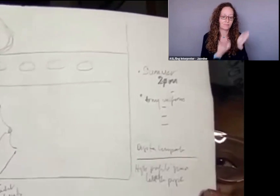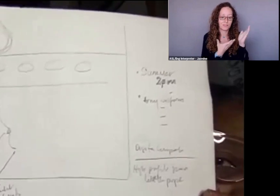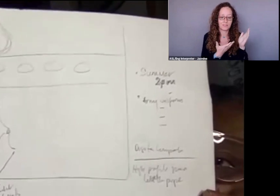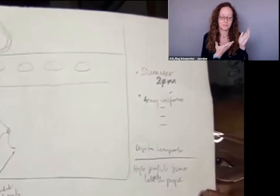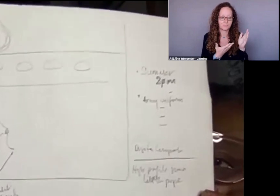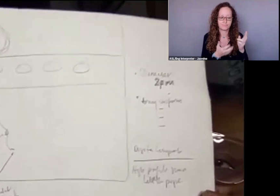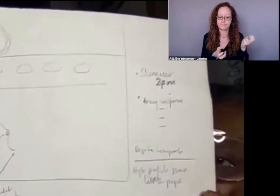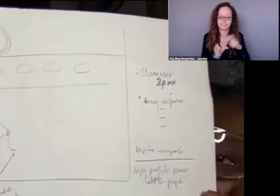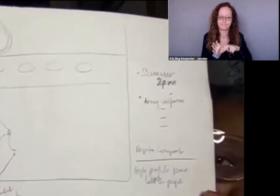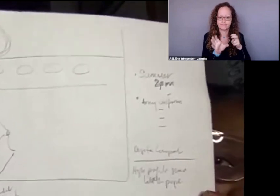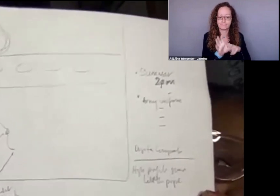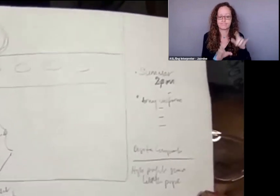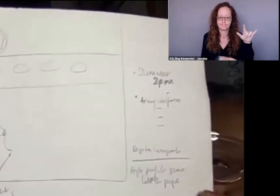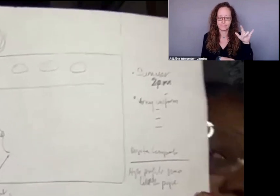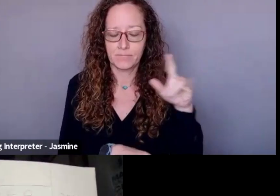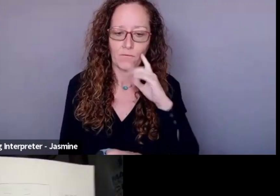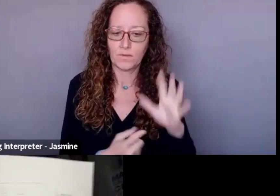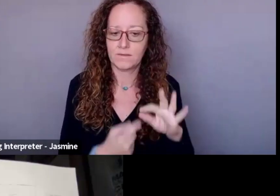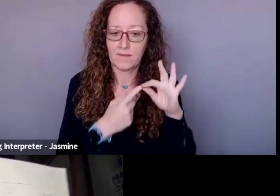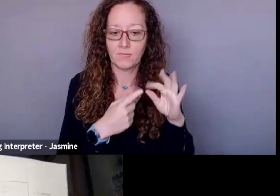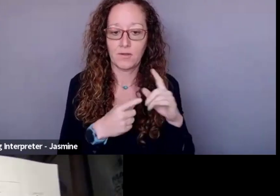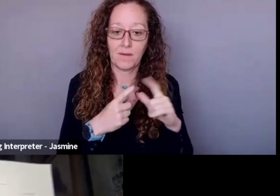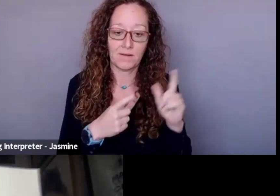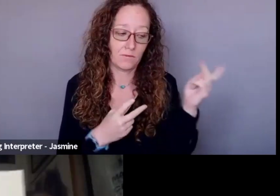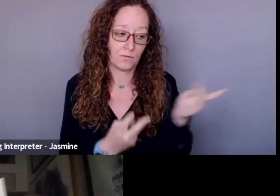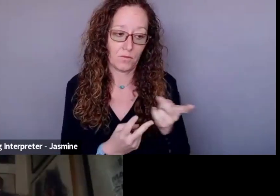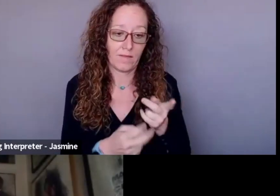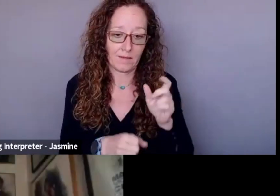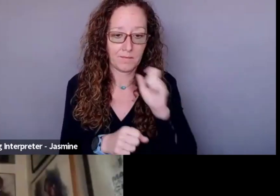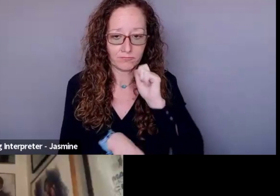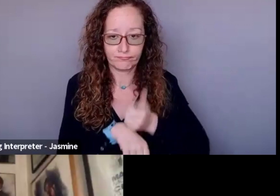they're preparing the red carpet, so yeah.